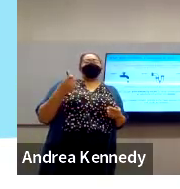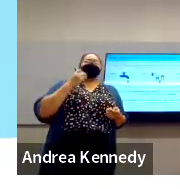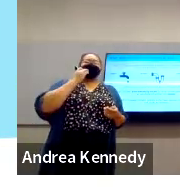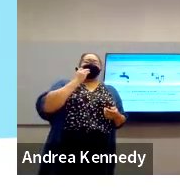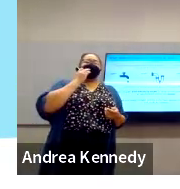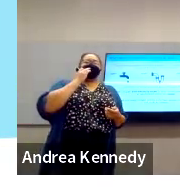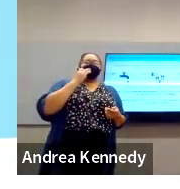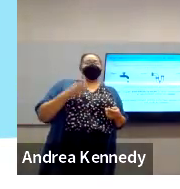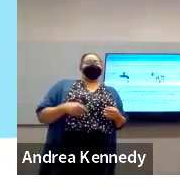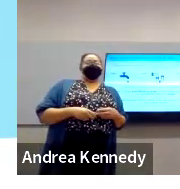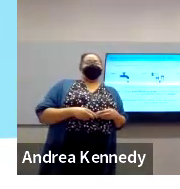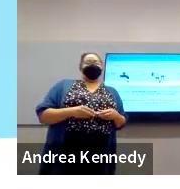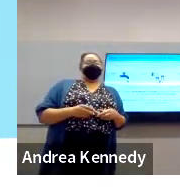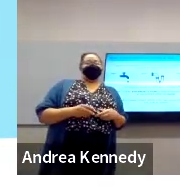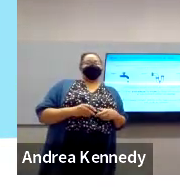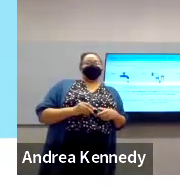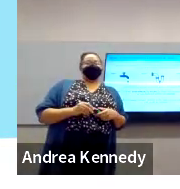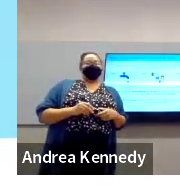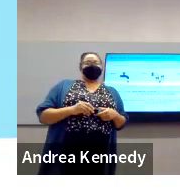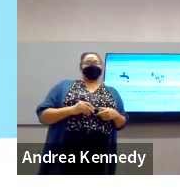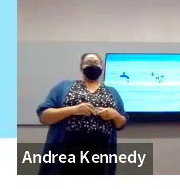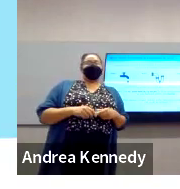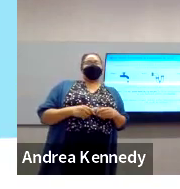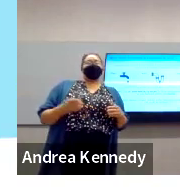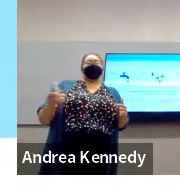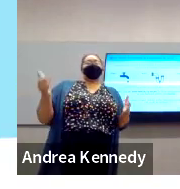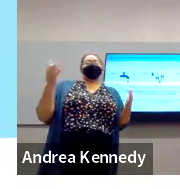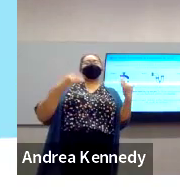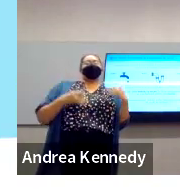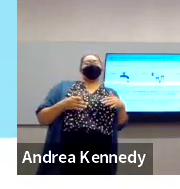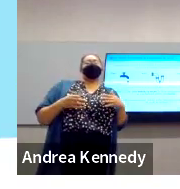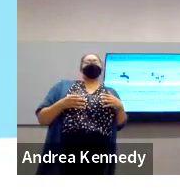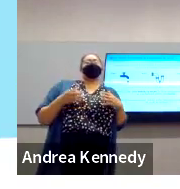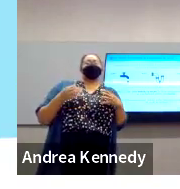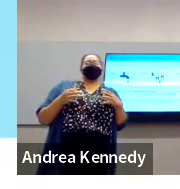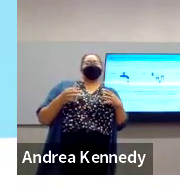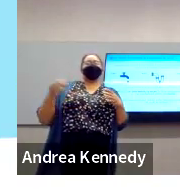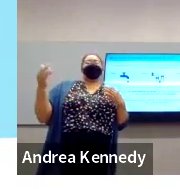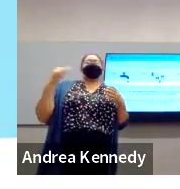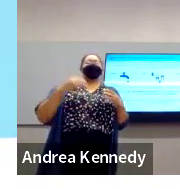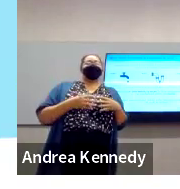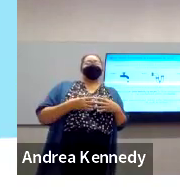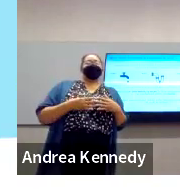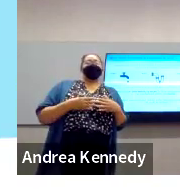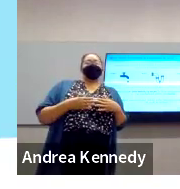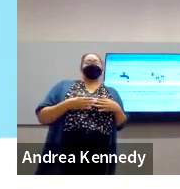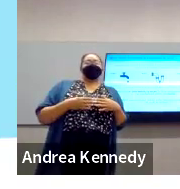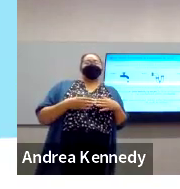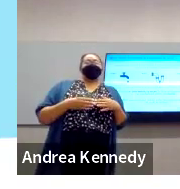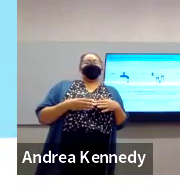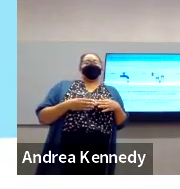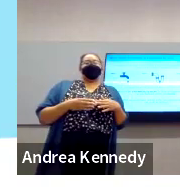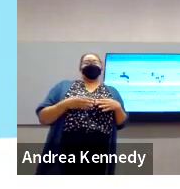So for those of you who may already have a landlord who is including your utilities in your